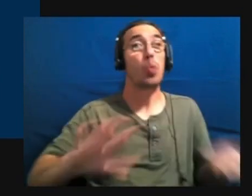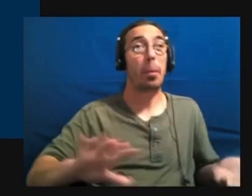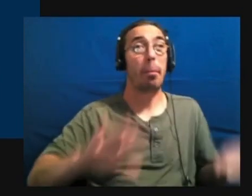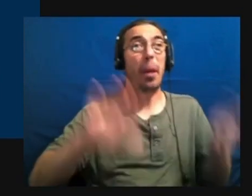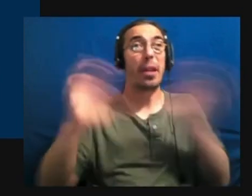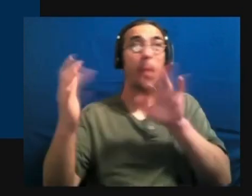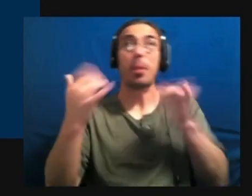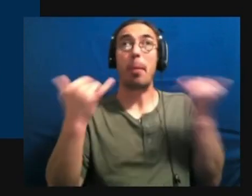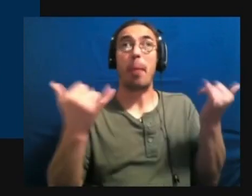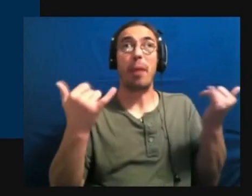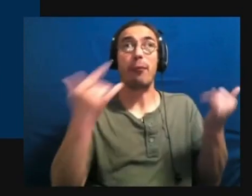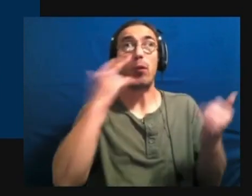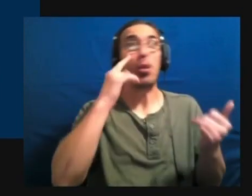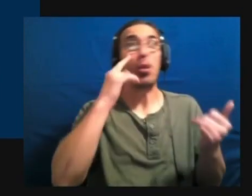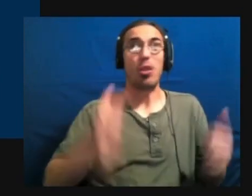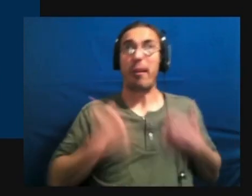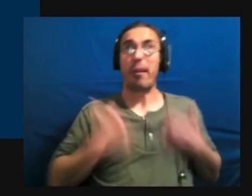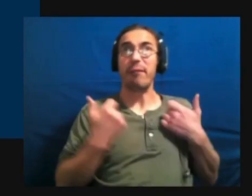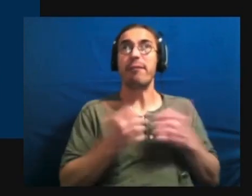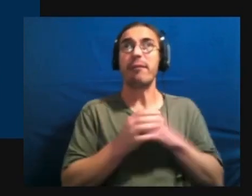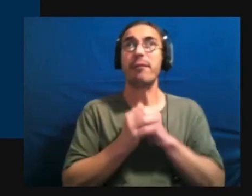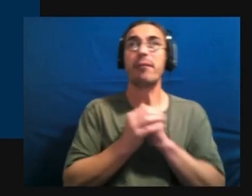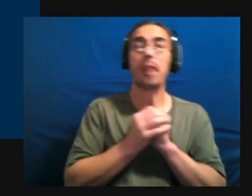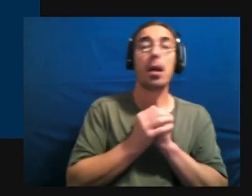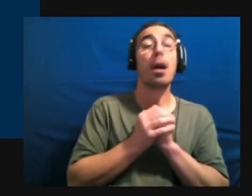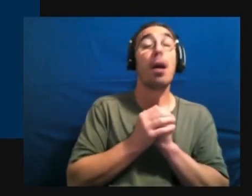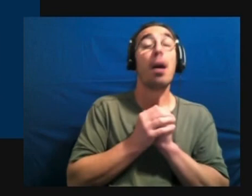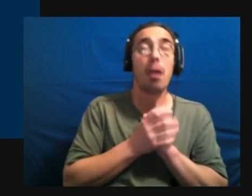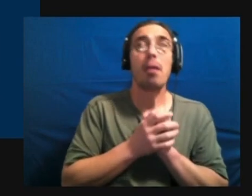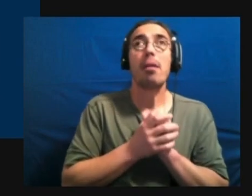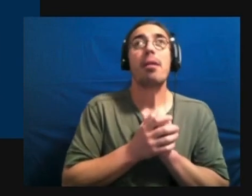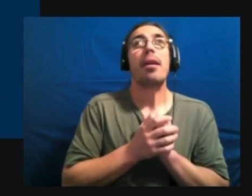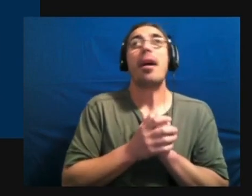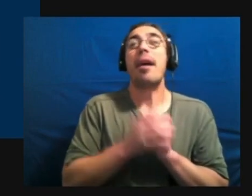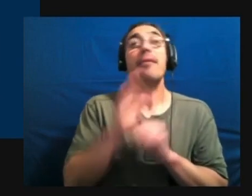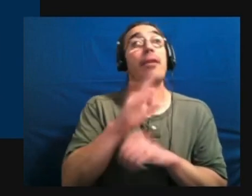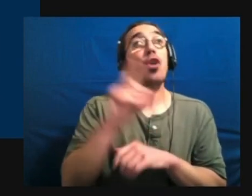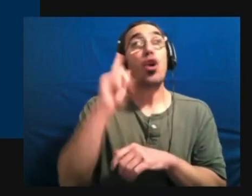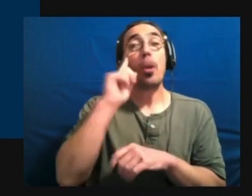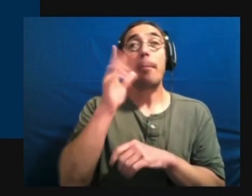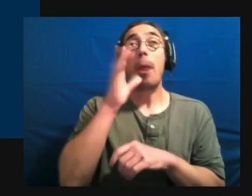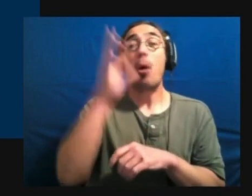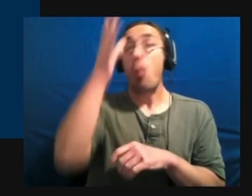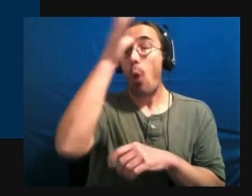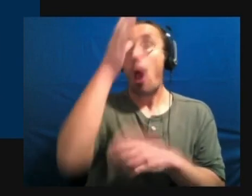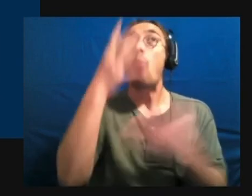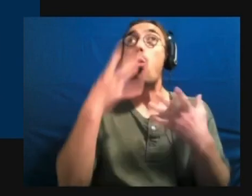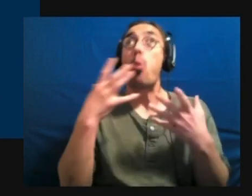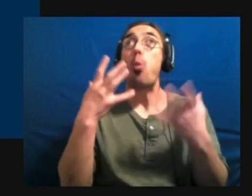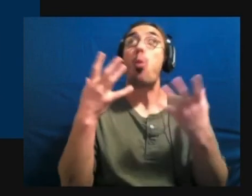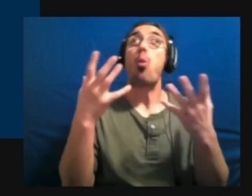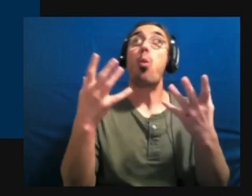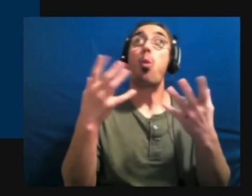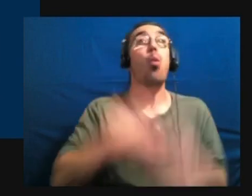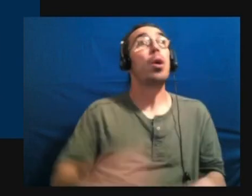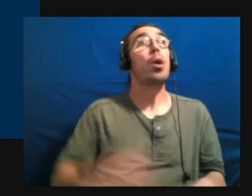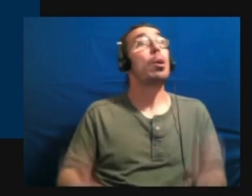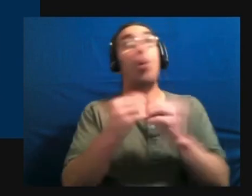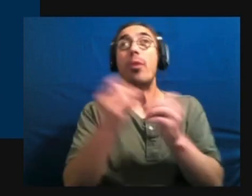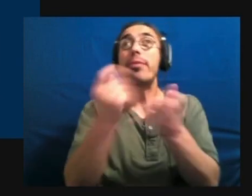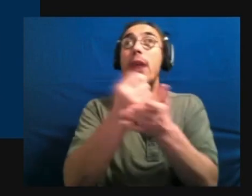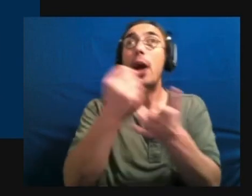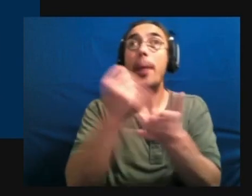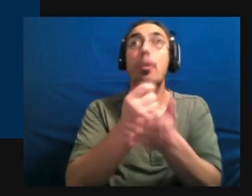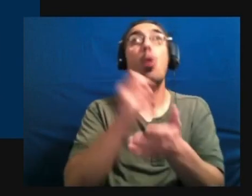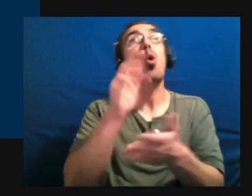You don't want to do that. I have never heard a parent say, I wish that we had done a lot more therapies and that we had